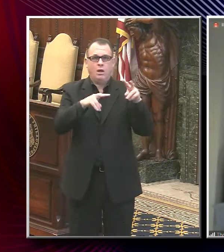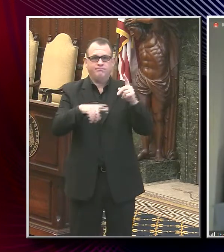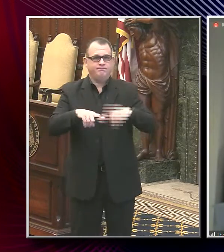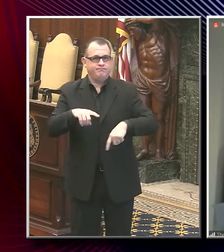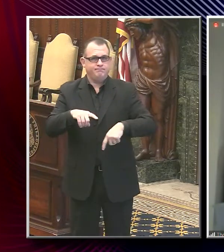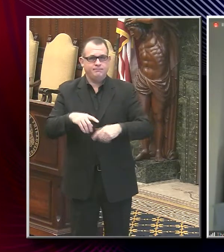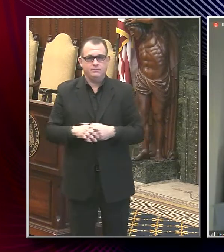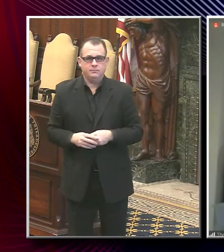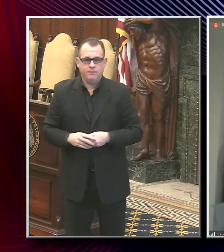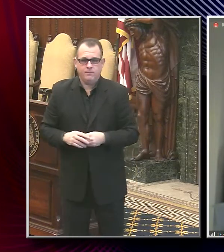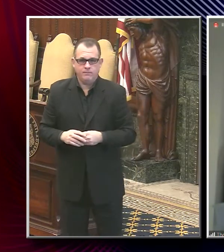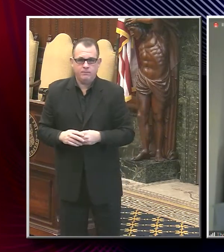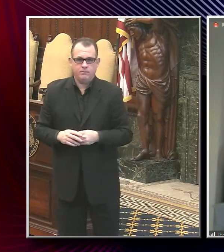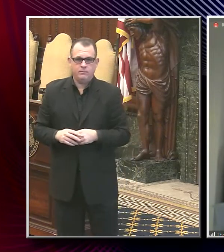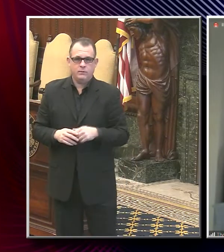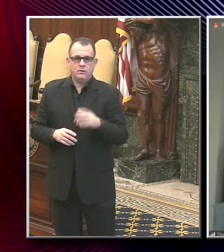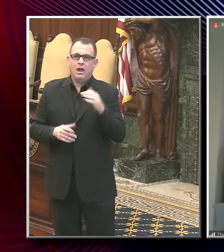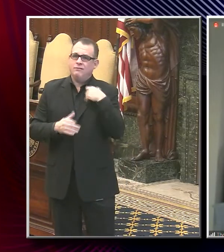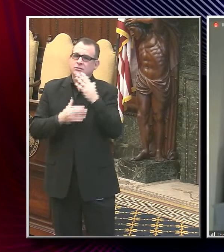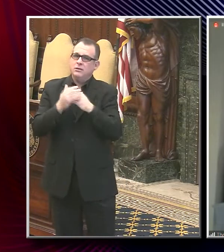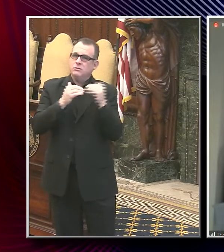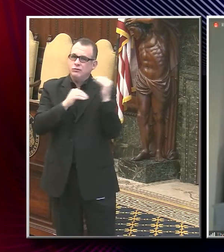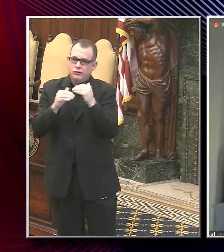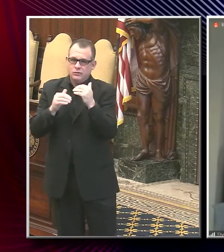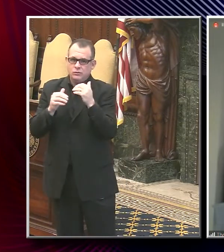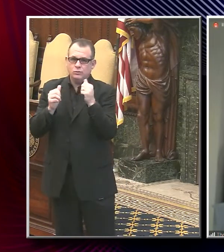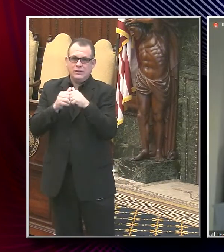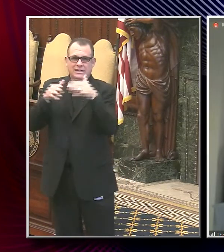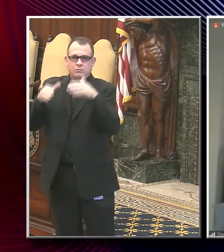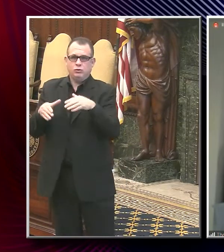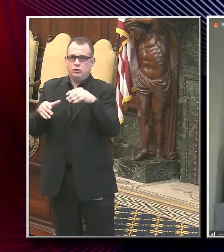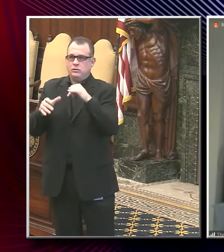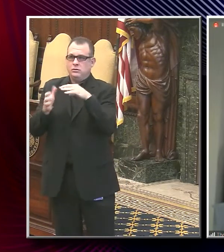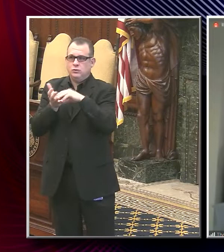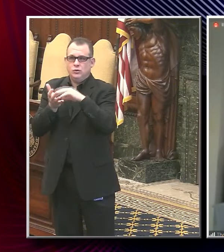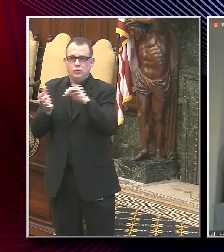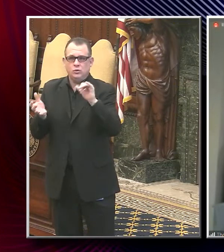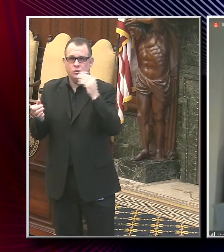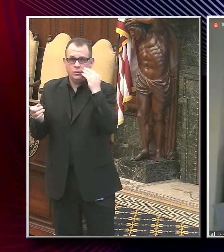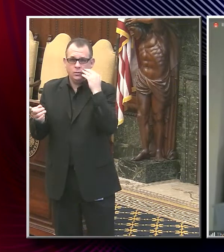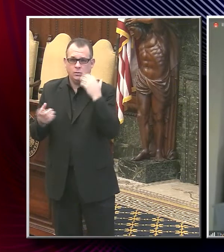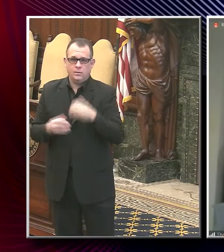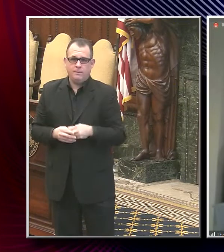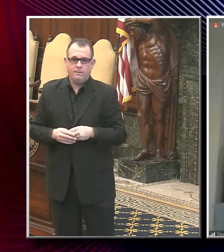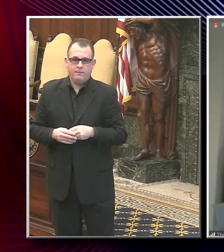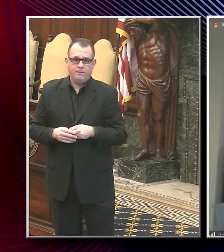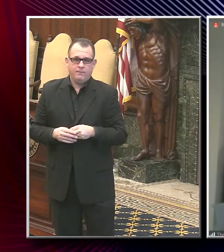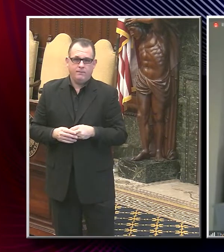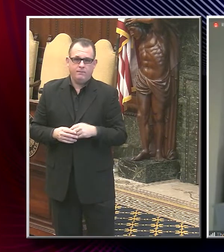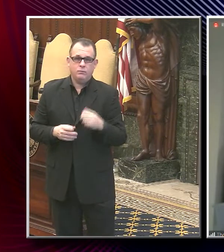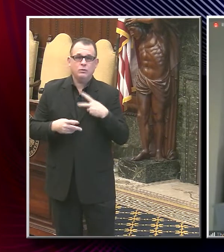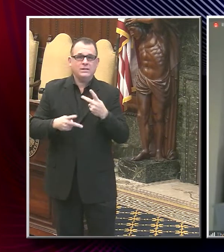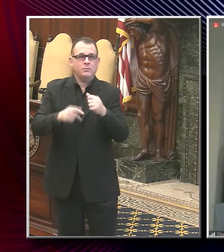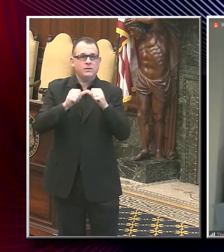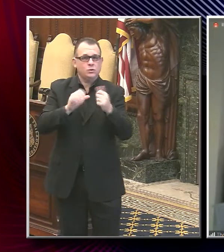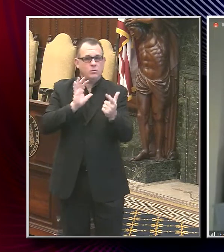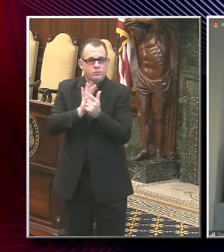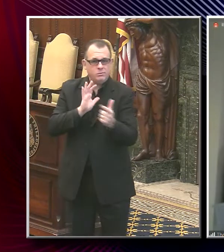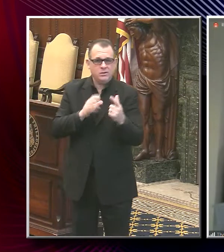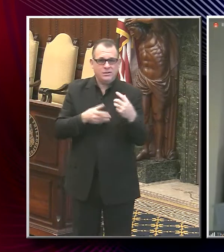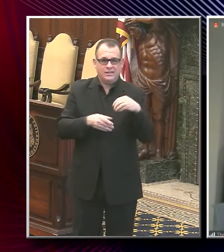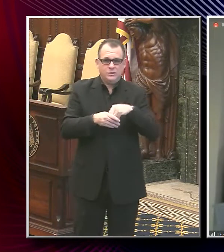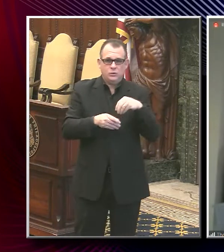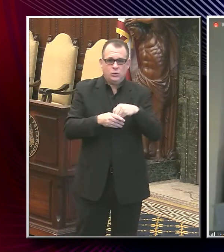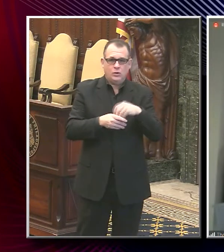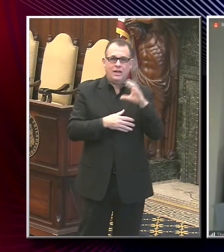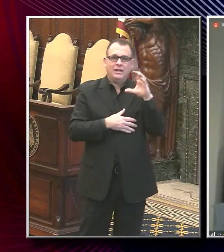in-person instruction with occupancy restrictions and masks. Now, we will continue to prohibit